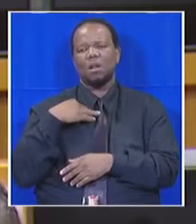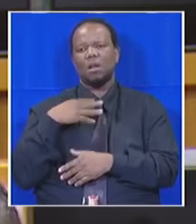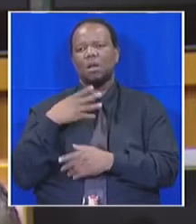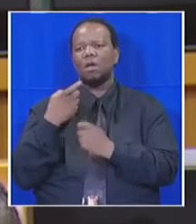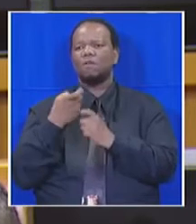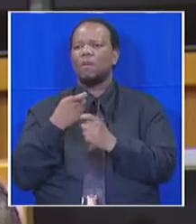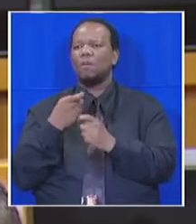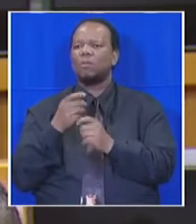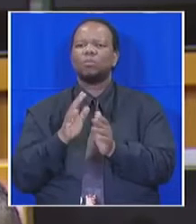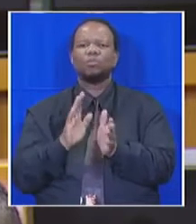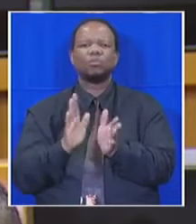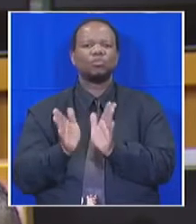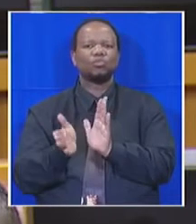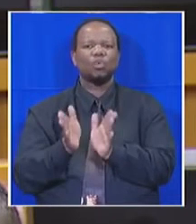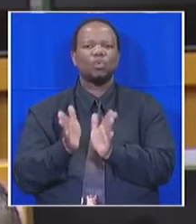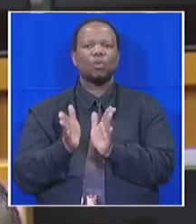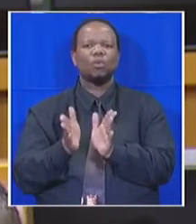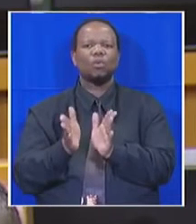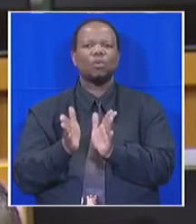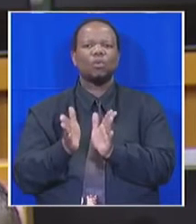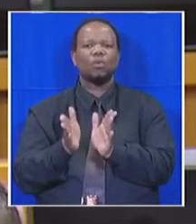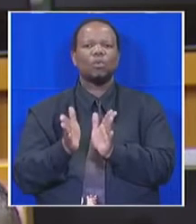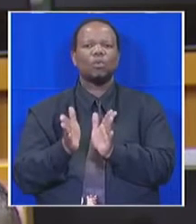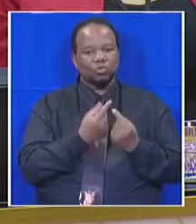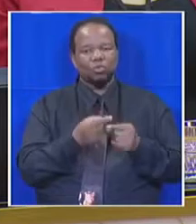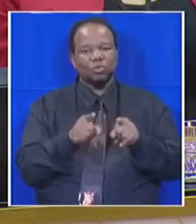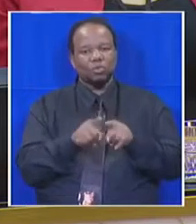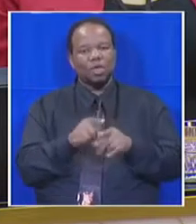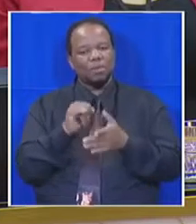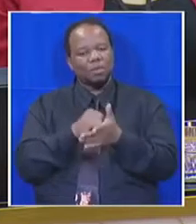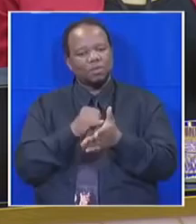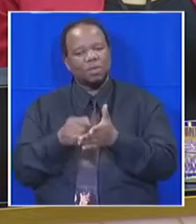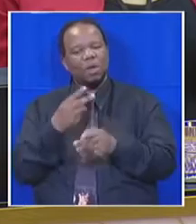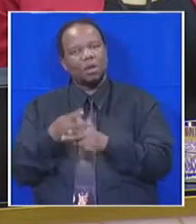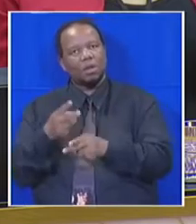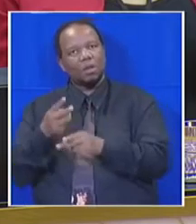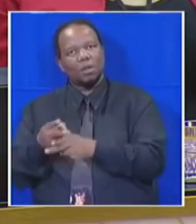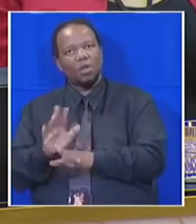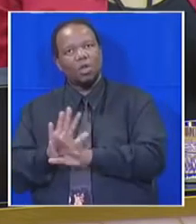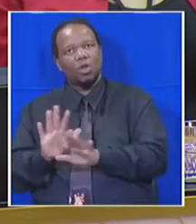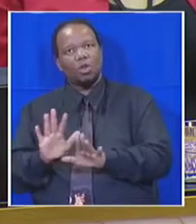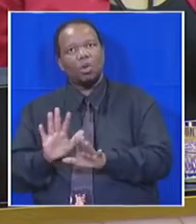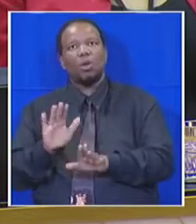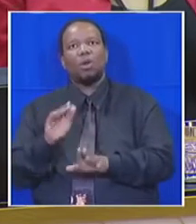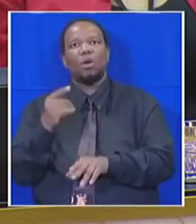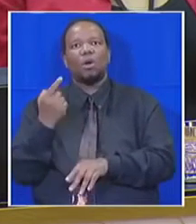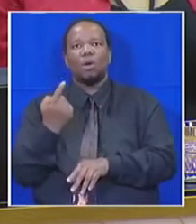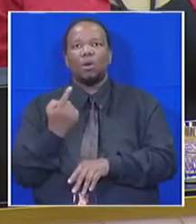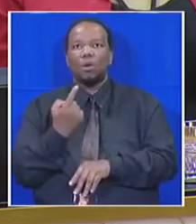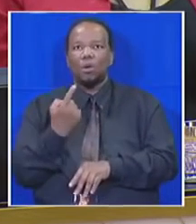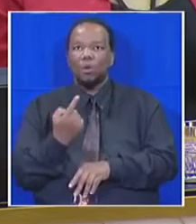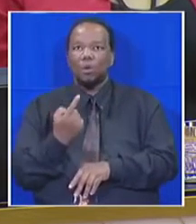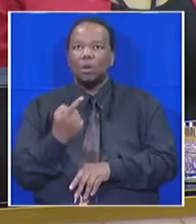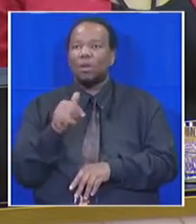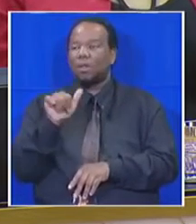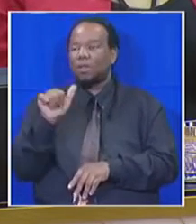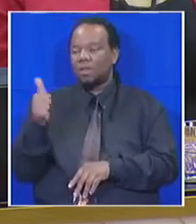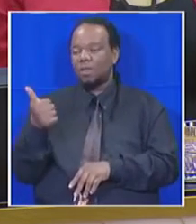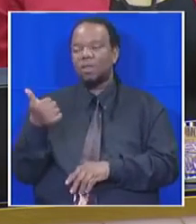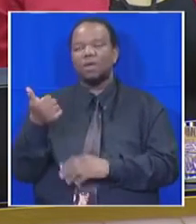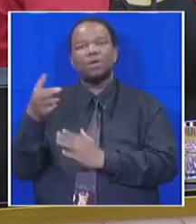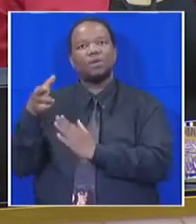soccer match against Port Shepstone High School. Again. No problem, just continue with your The motion. only basis upon which you don't read the motion is